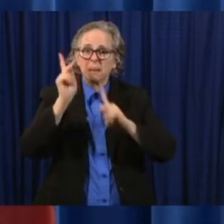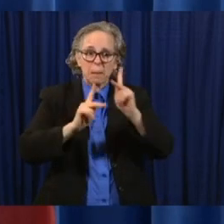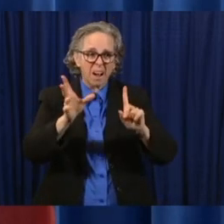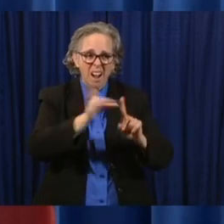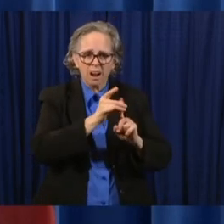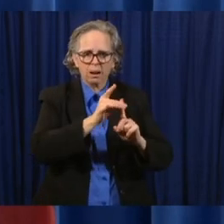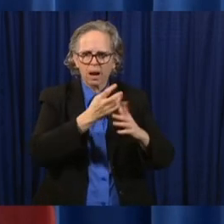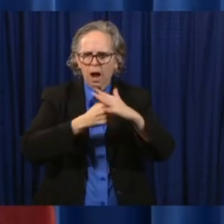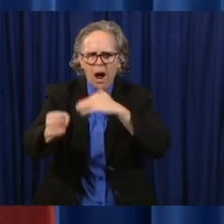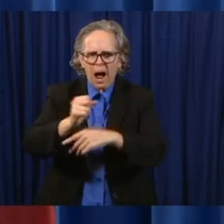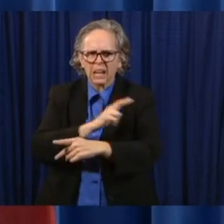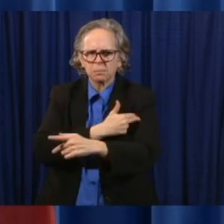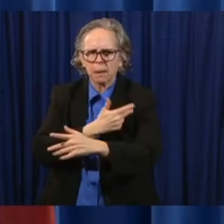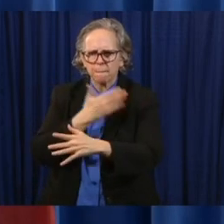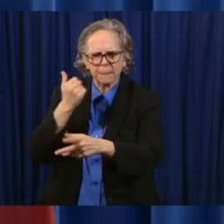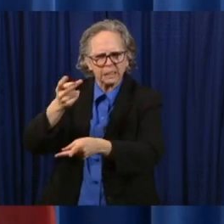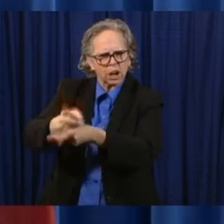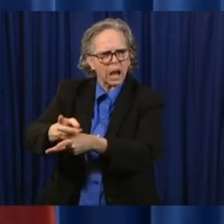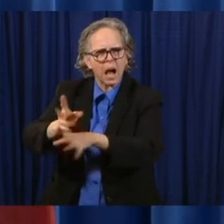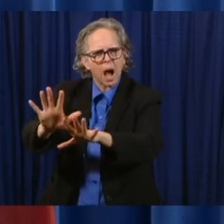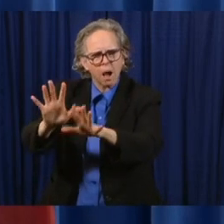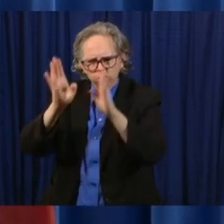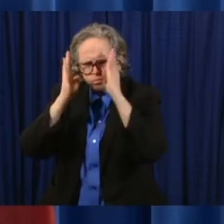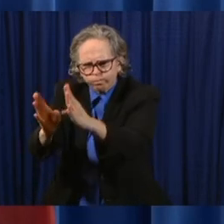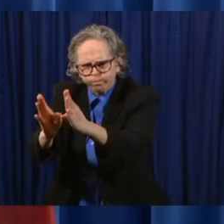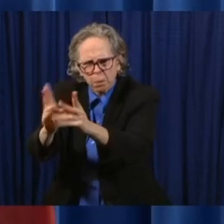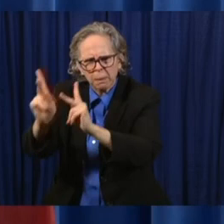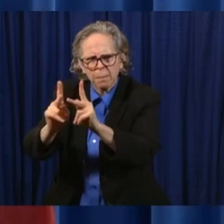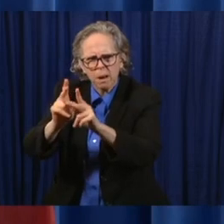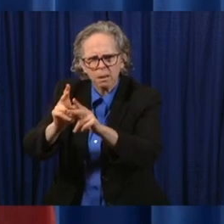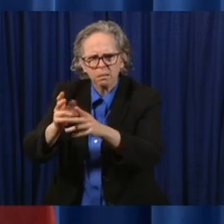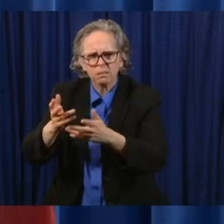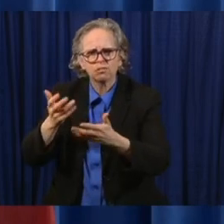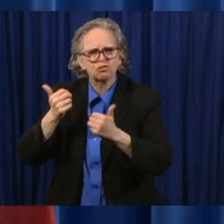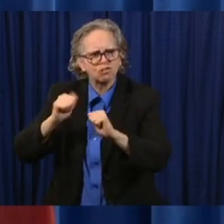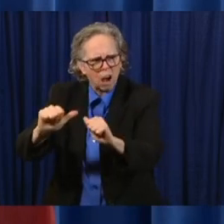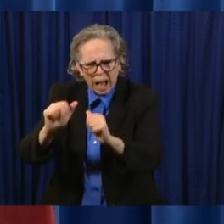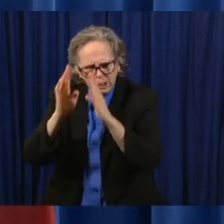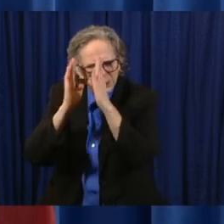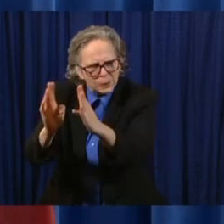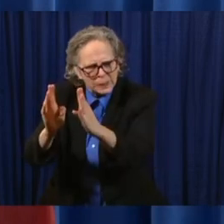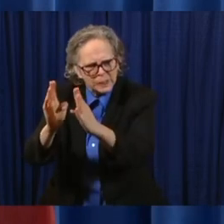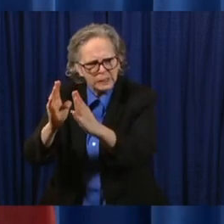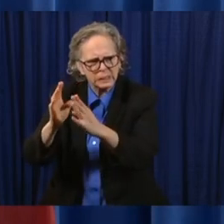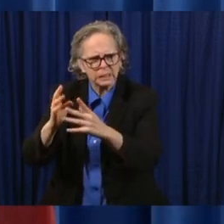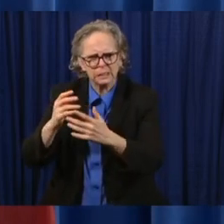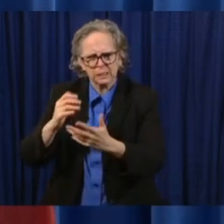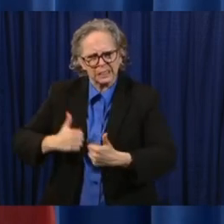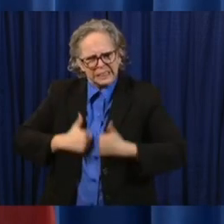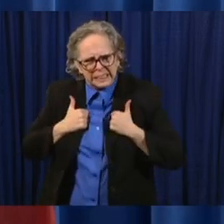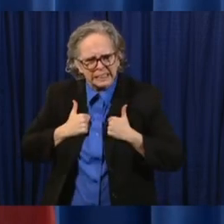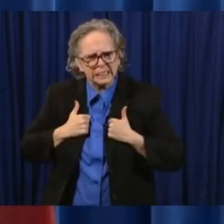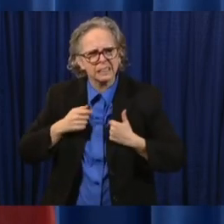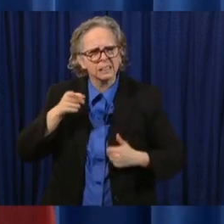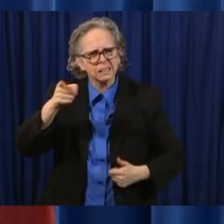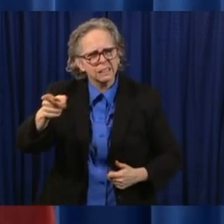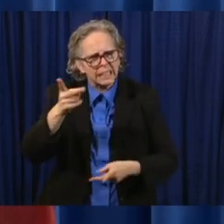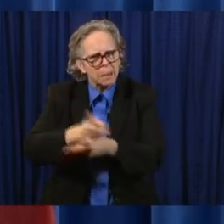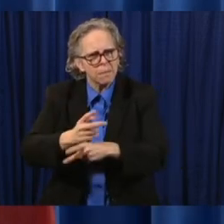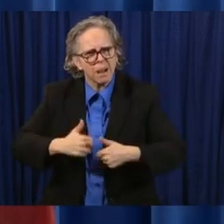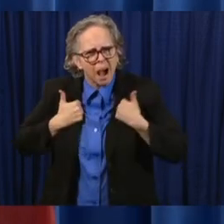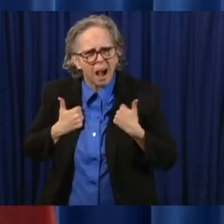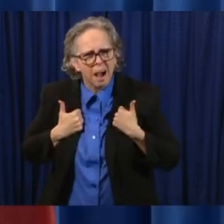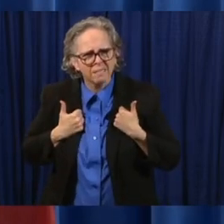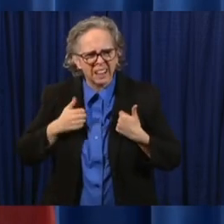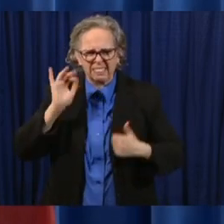get and give the best shot at making it and coming out okay. So that's why, you